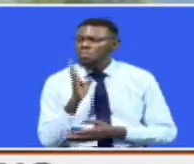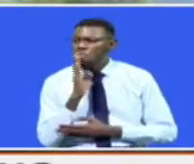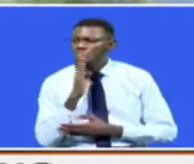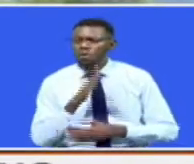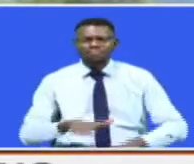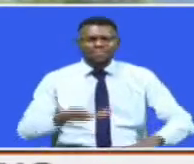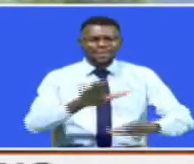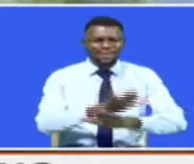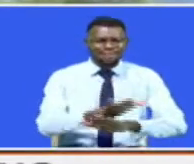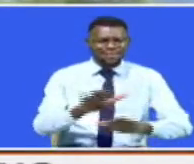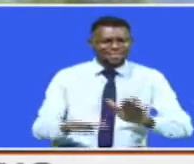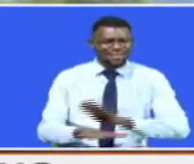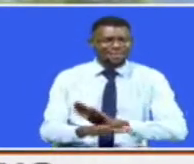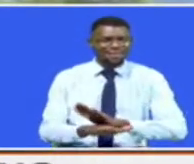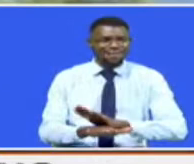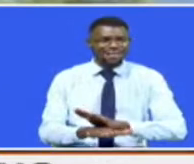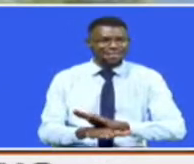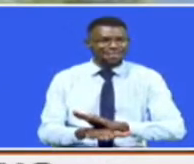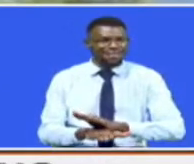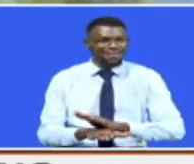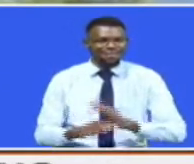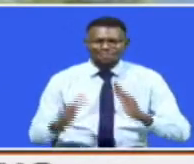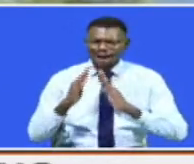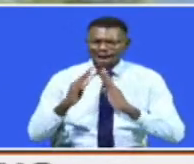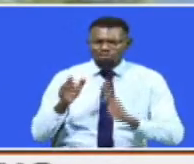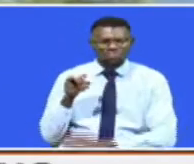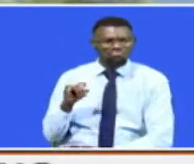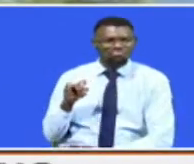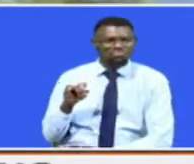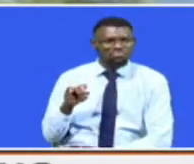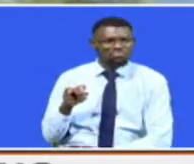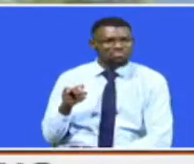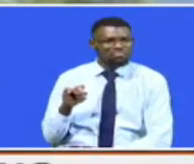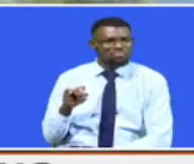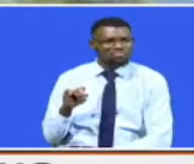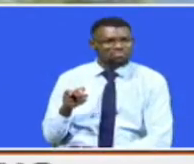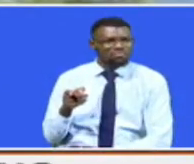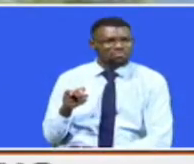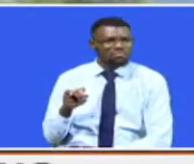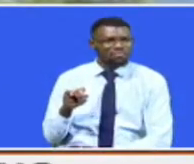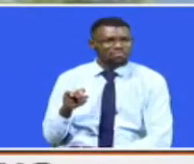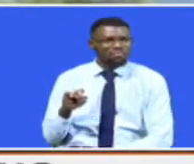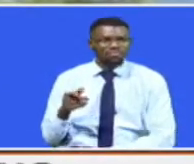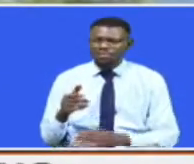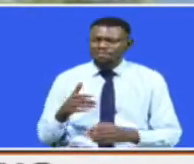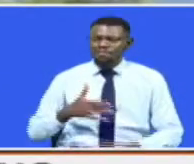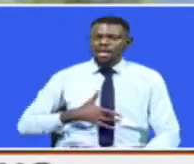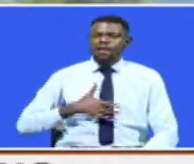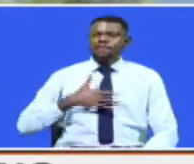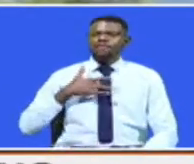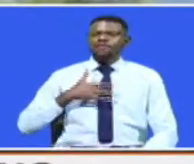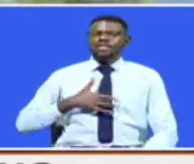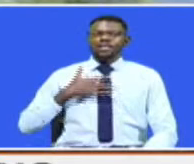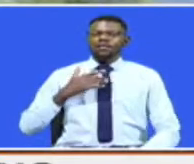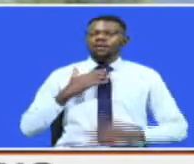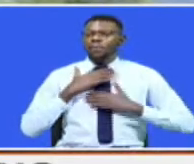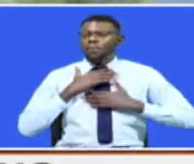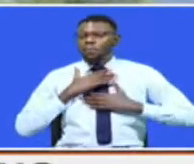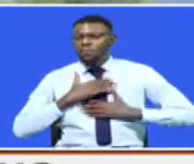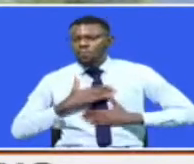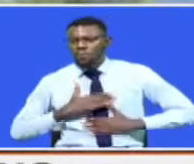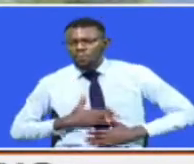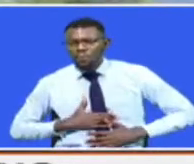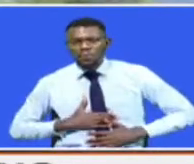kila kitu. Hiyo nyumba hauwezi kujisikia ya kwamba, au hiyo boma